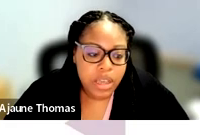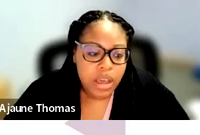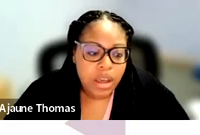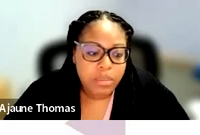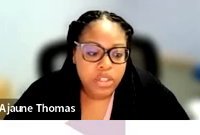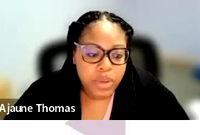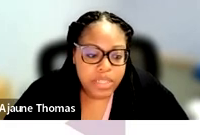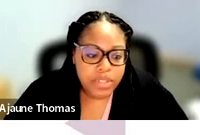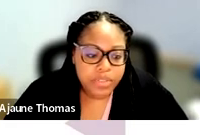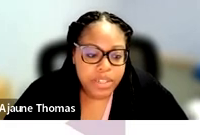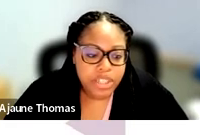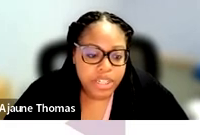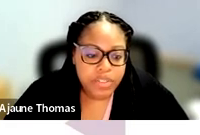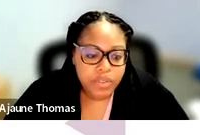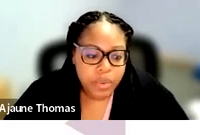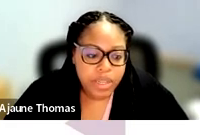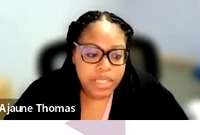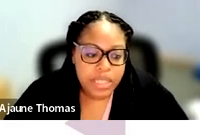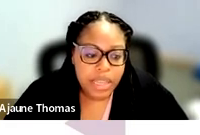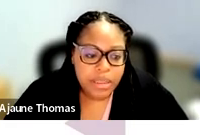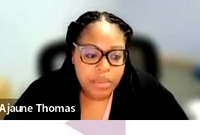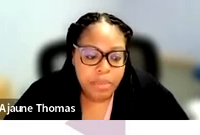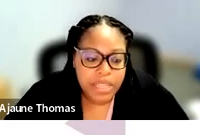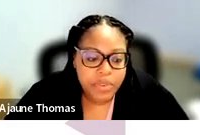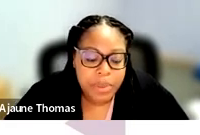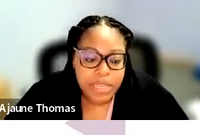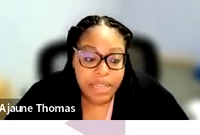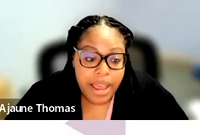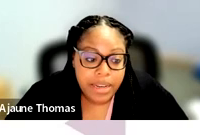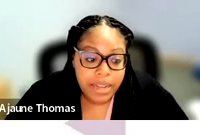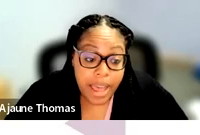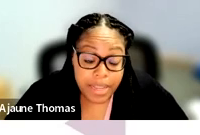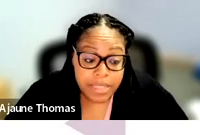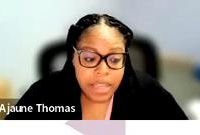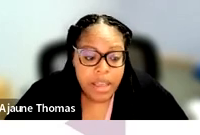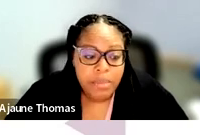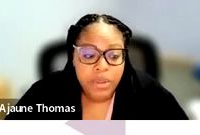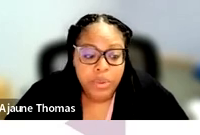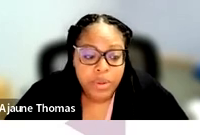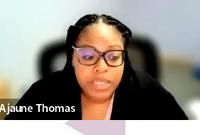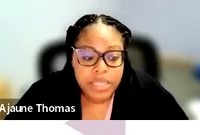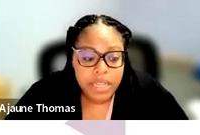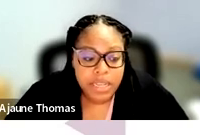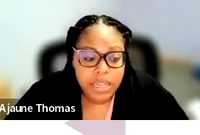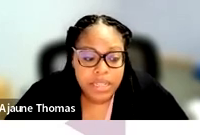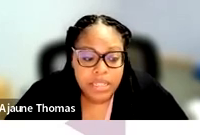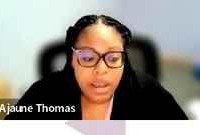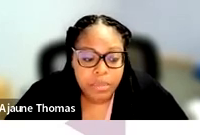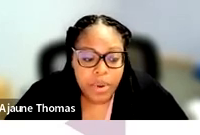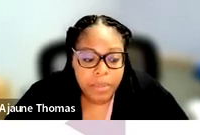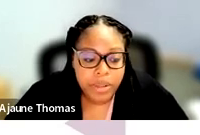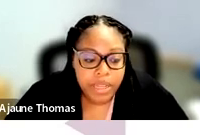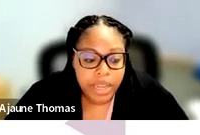languages, the choice of different genders for voice, and best for basic guidance. But the Google Assistant